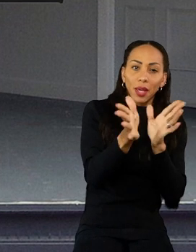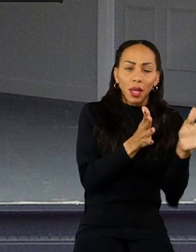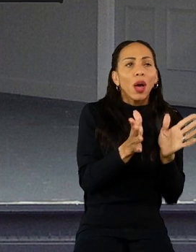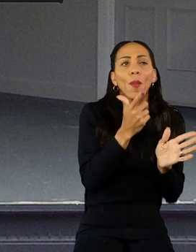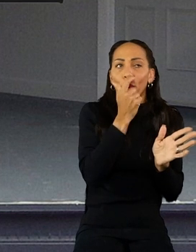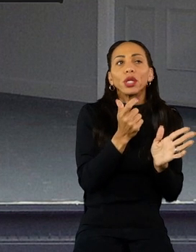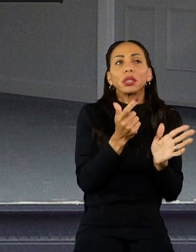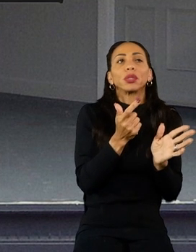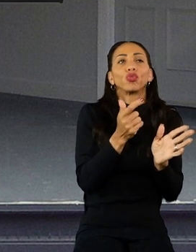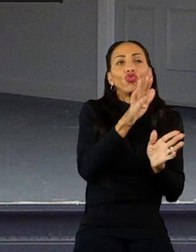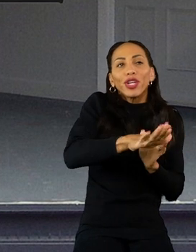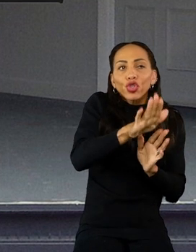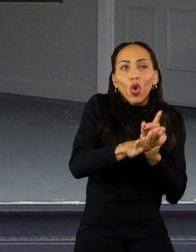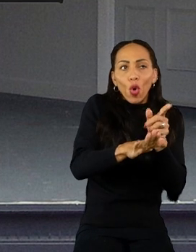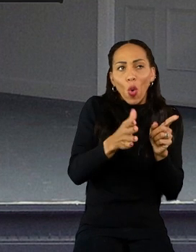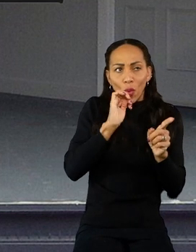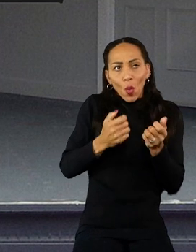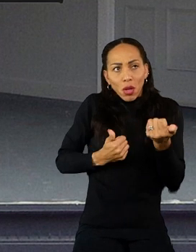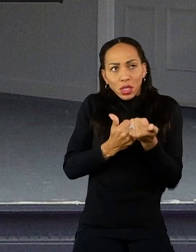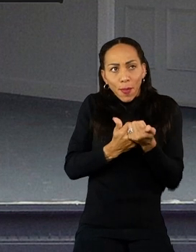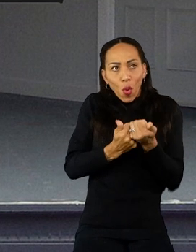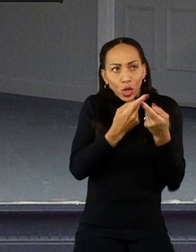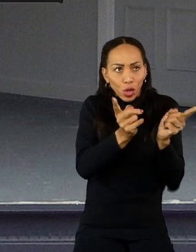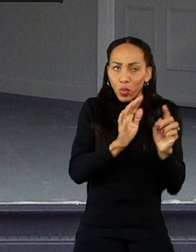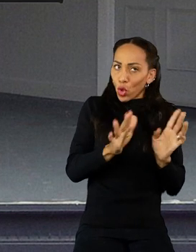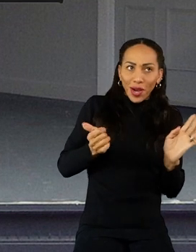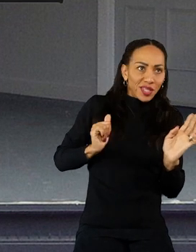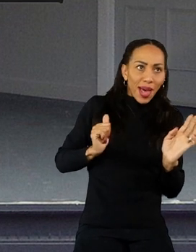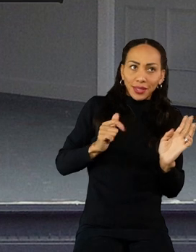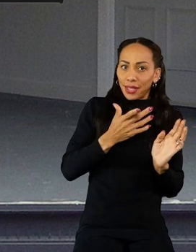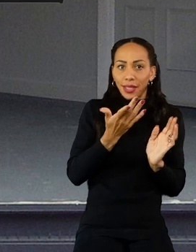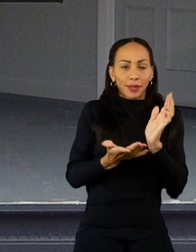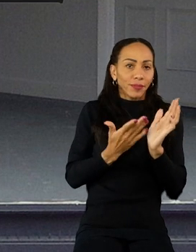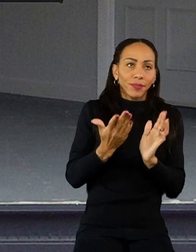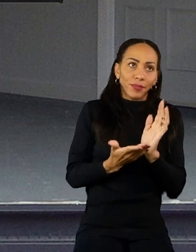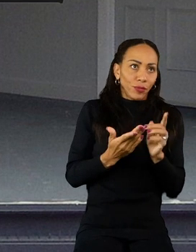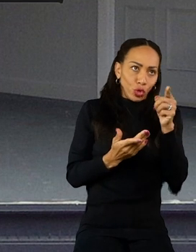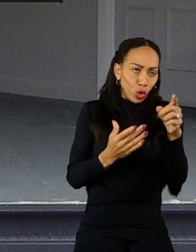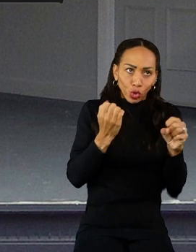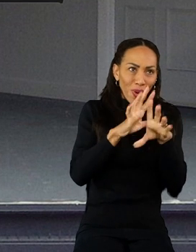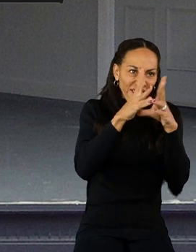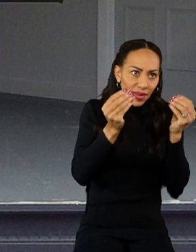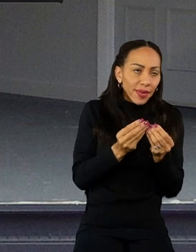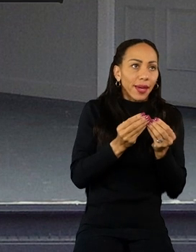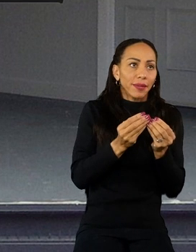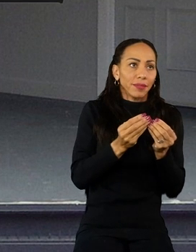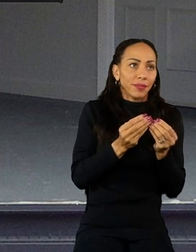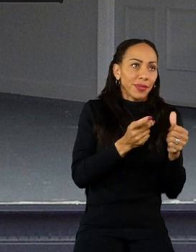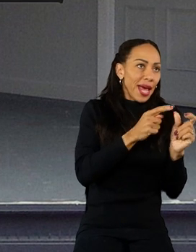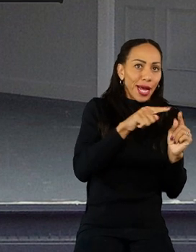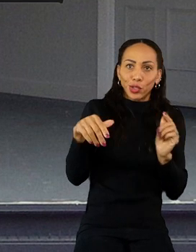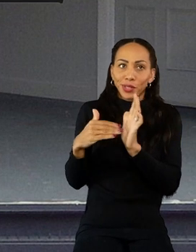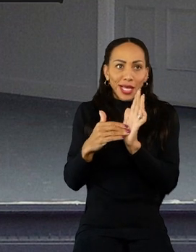reassuring the amount of support around what the framework around is as well, that we're not expecting